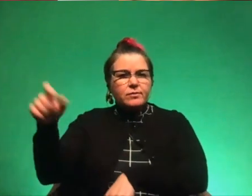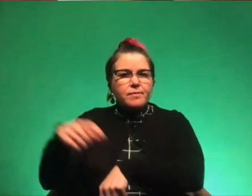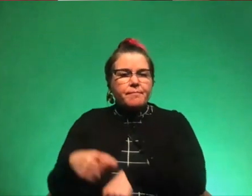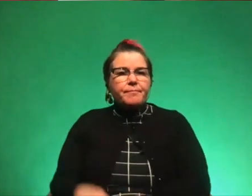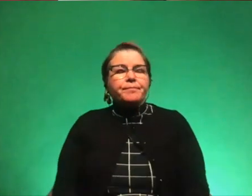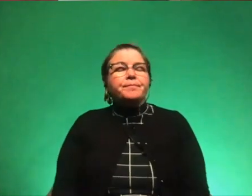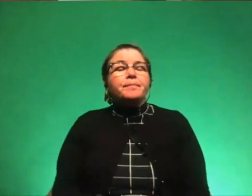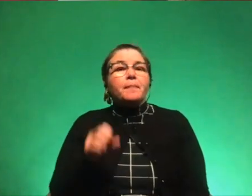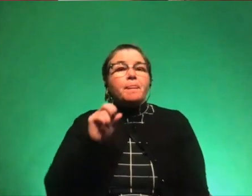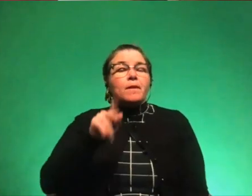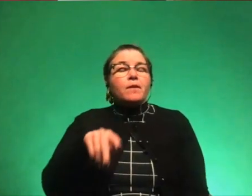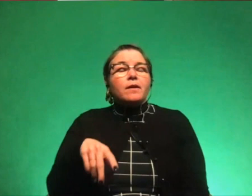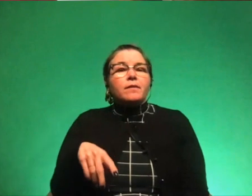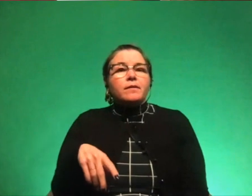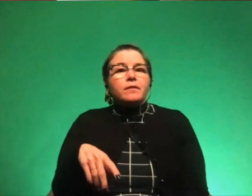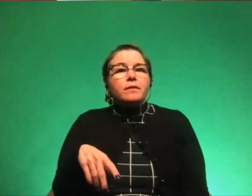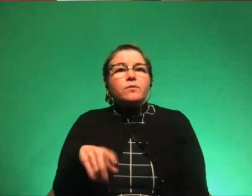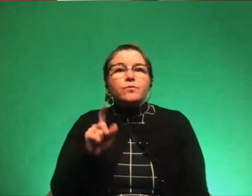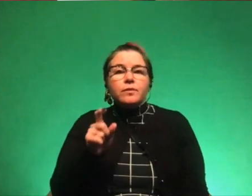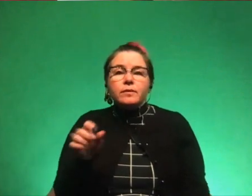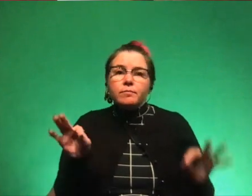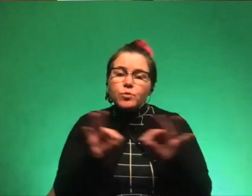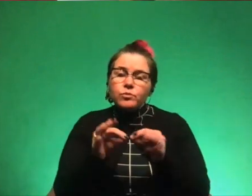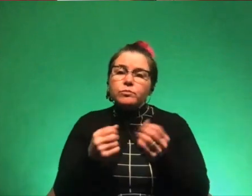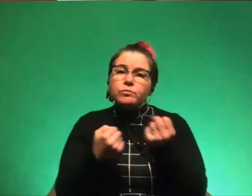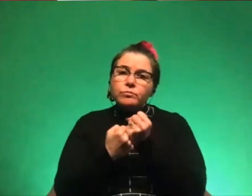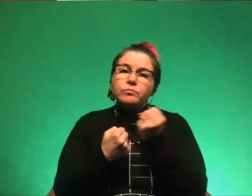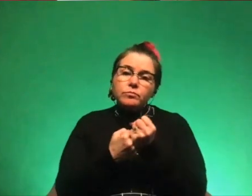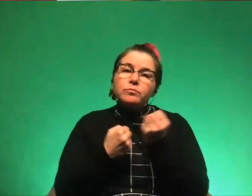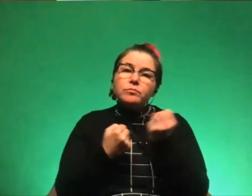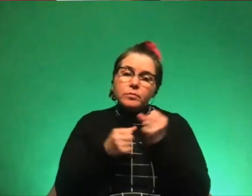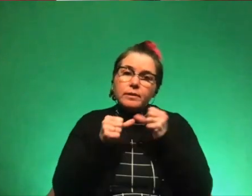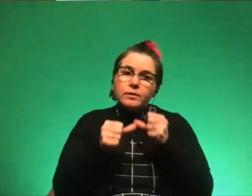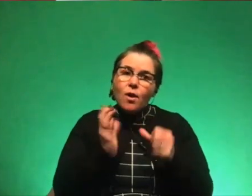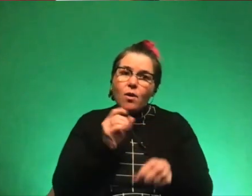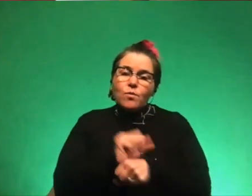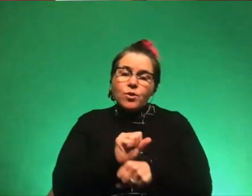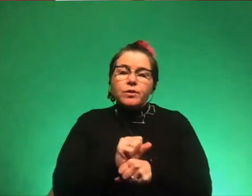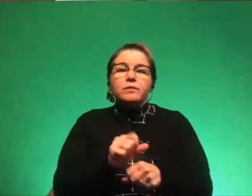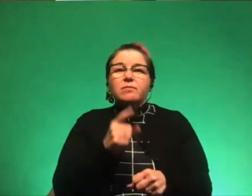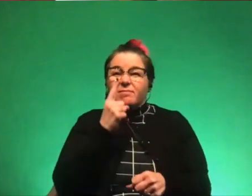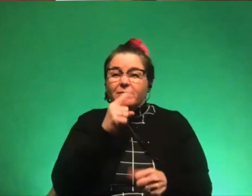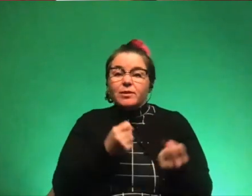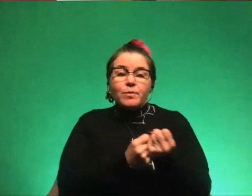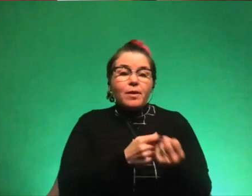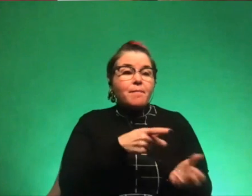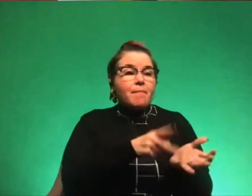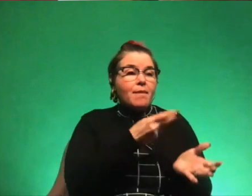Okay. And we really need everyone's support to keep doing this work. And so if you can support us at